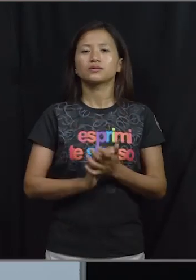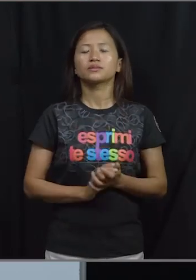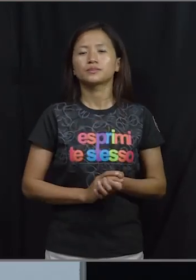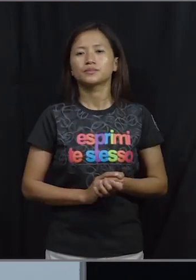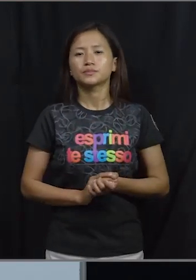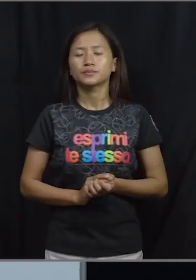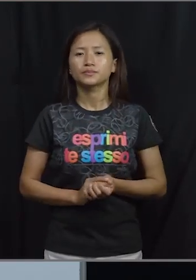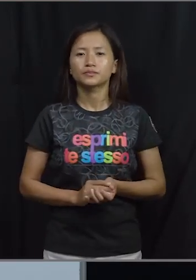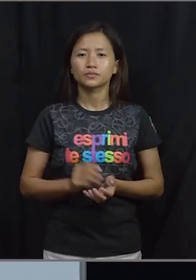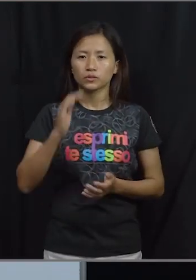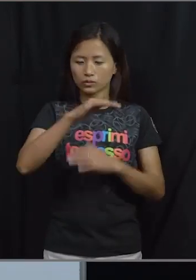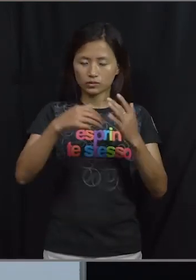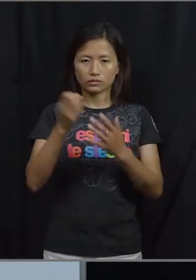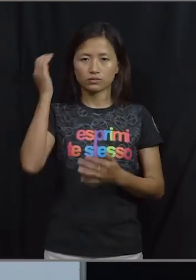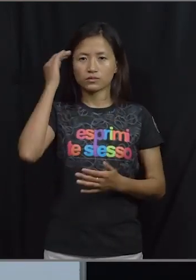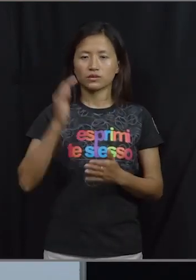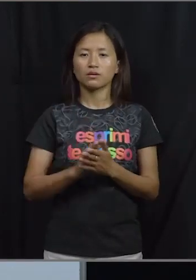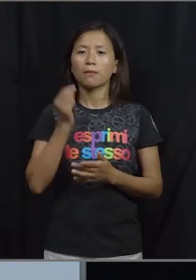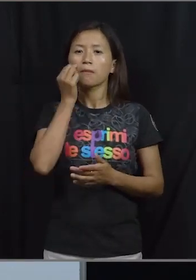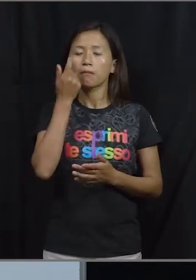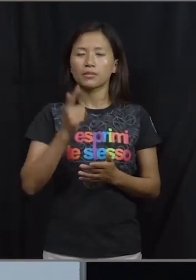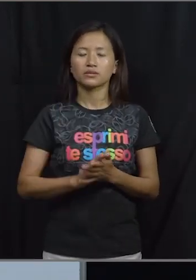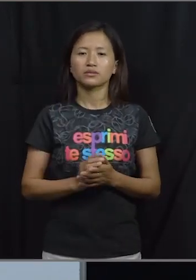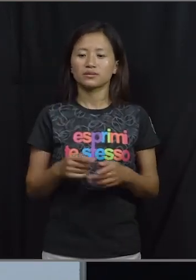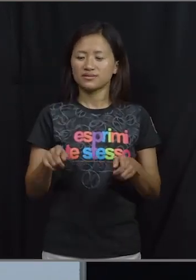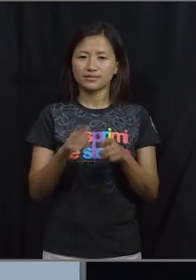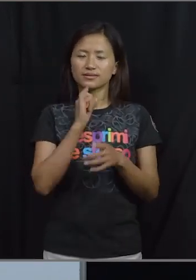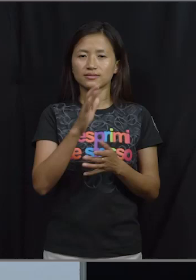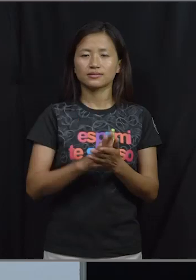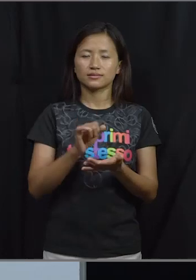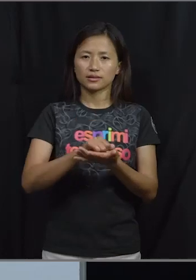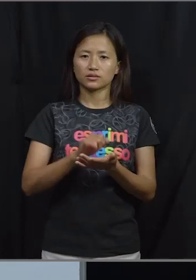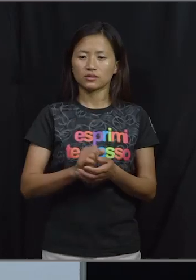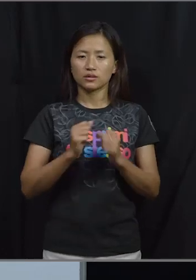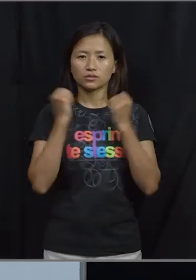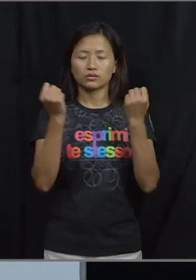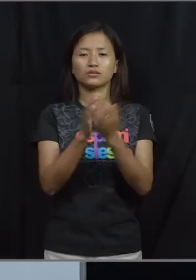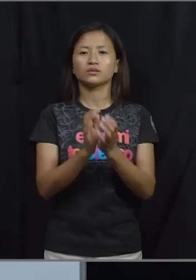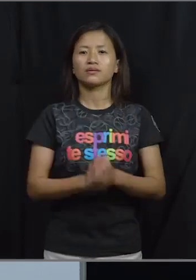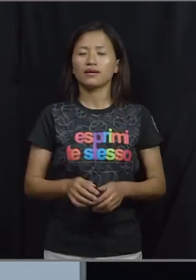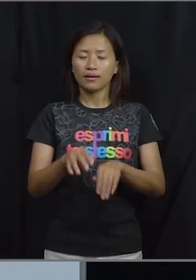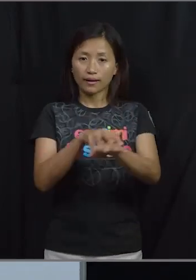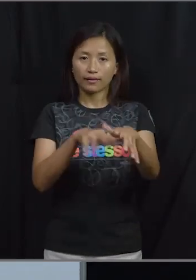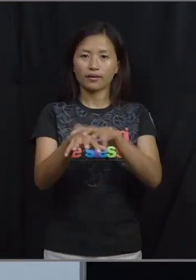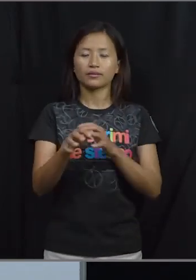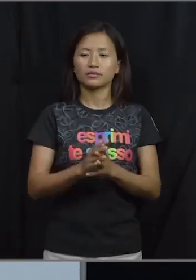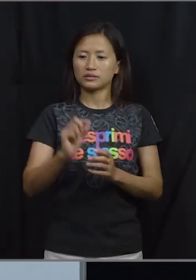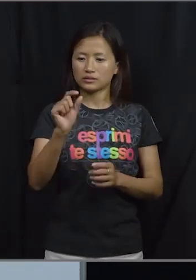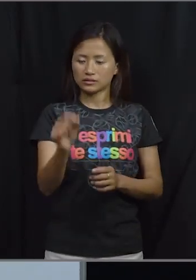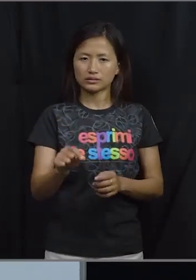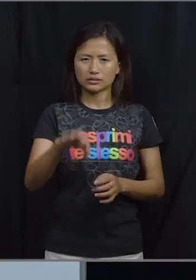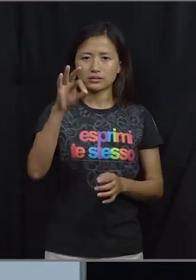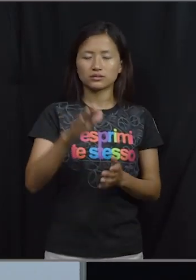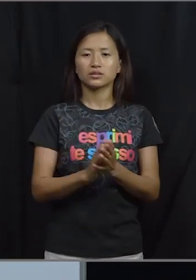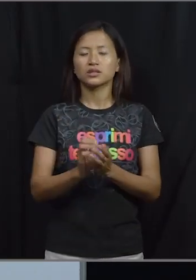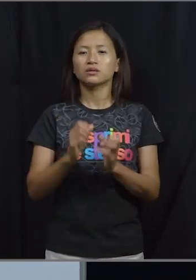that man is a social animal, isn't it? So we live in a society, right? So each society